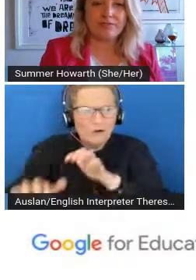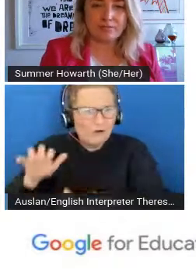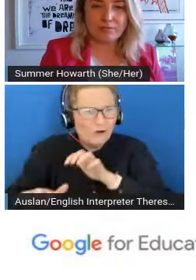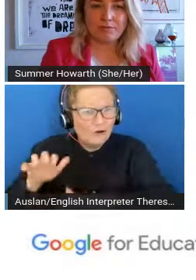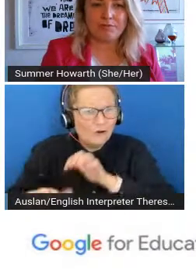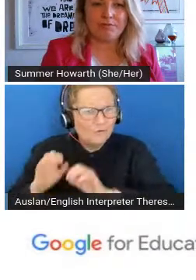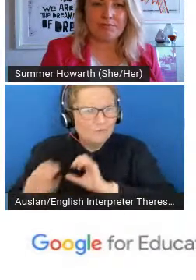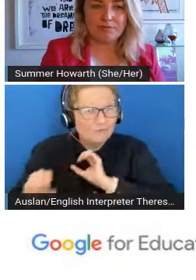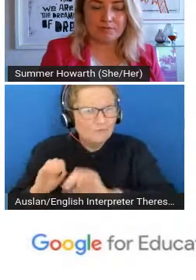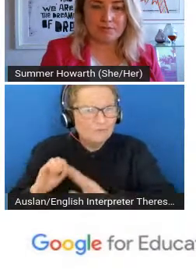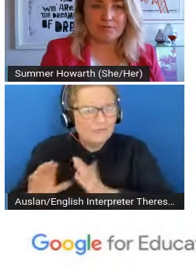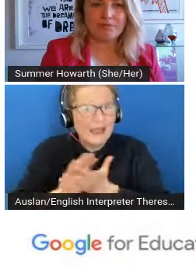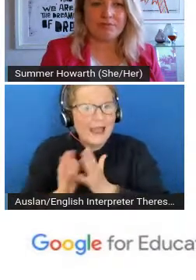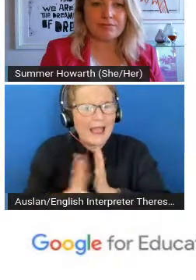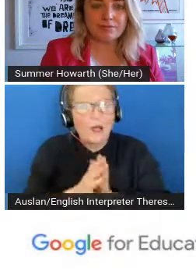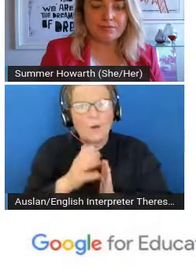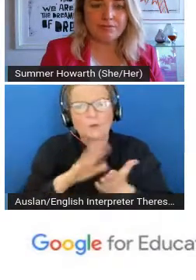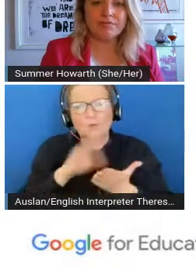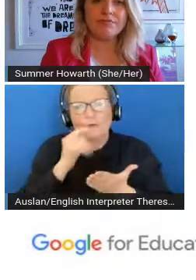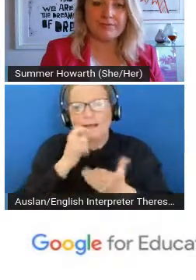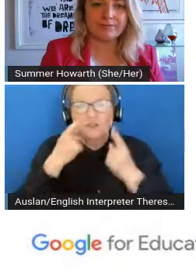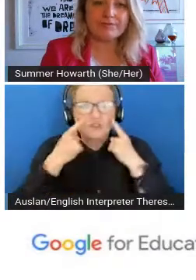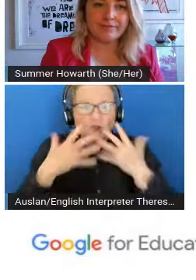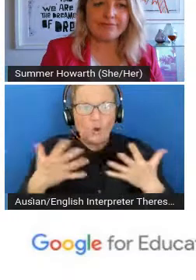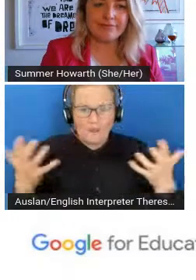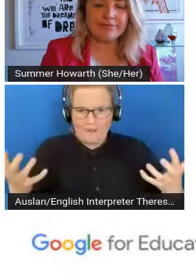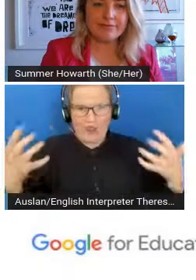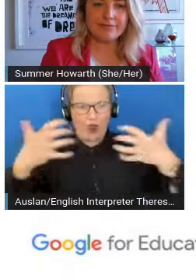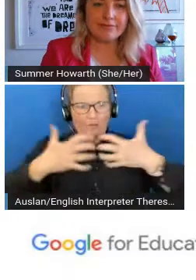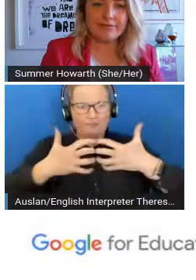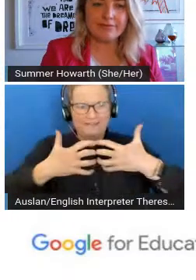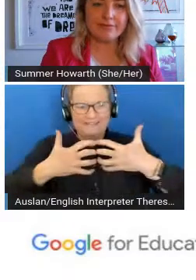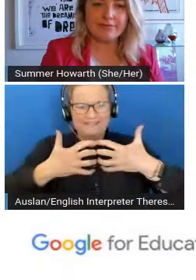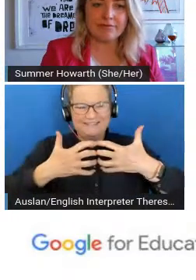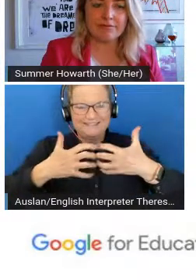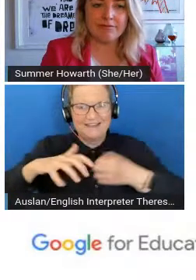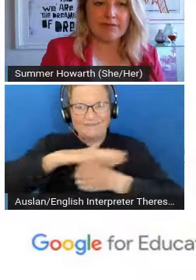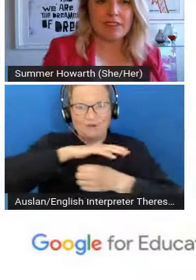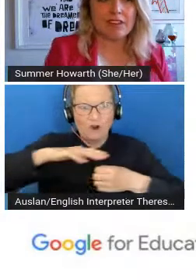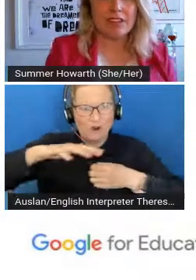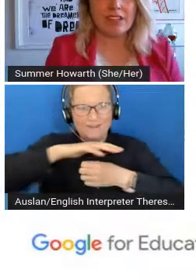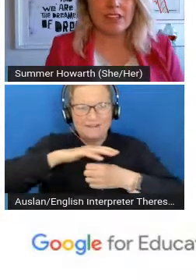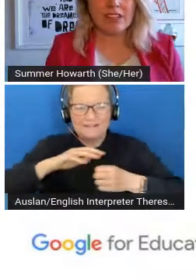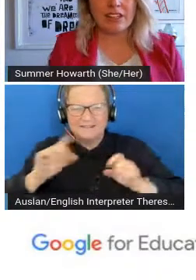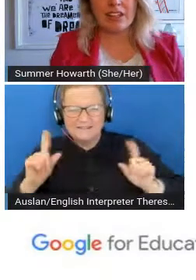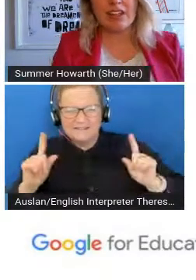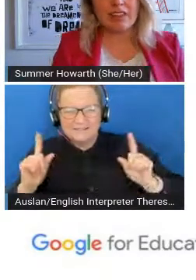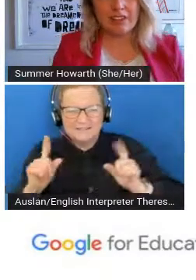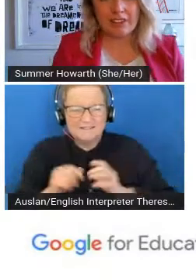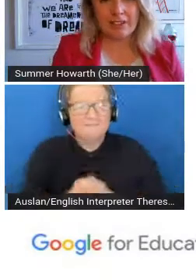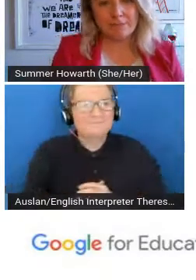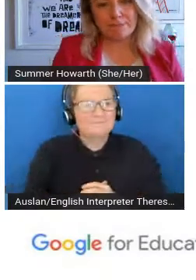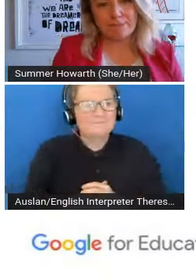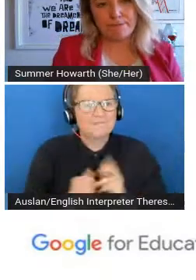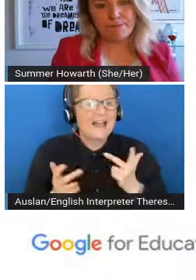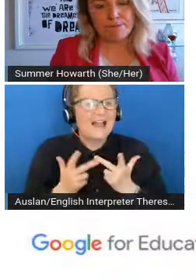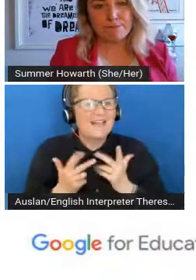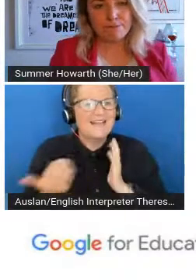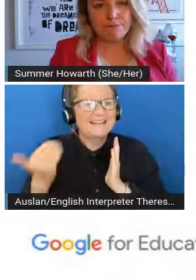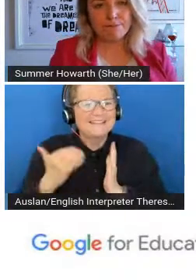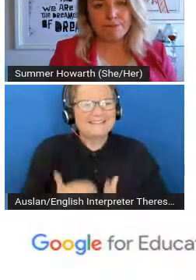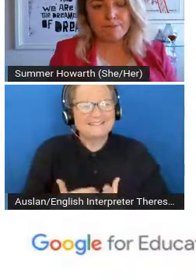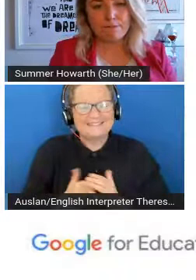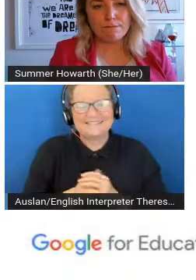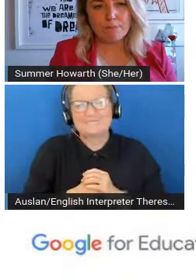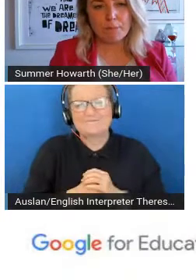could demonstrate in this hybrid environment? You know, what other applications? I mean, we could, of course, you know,